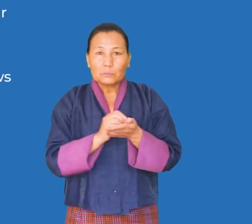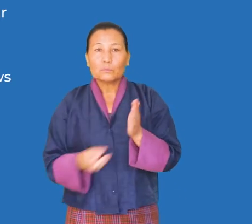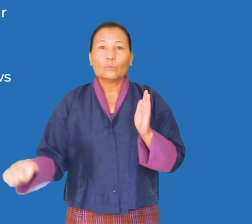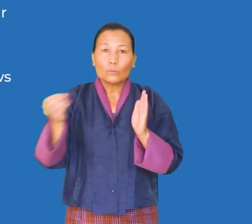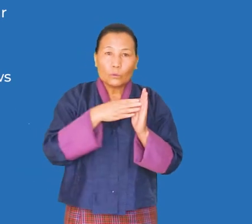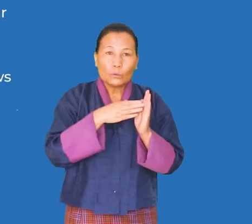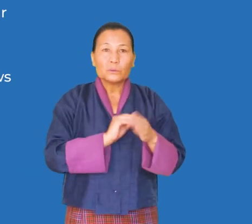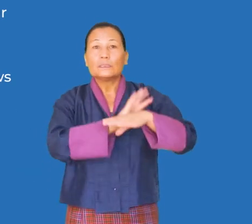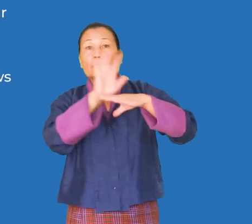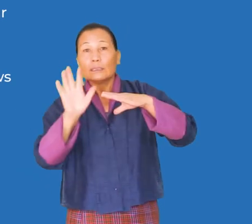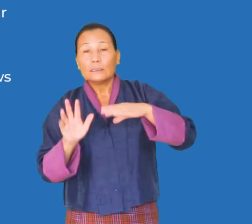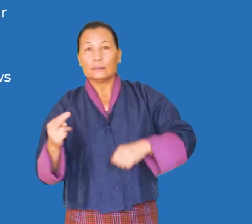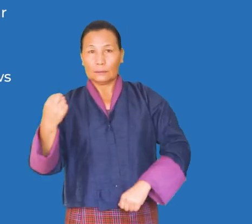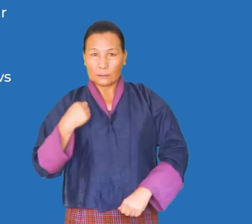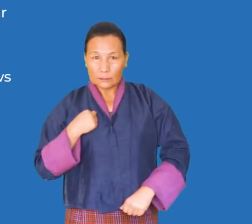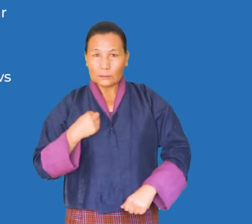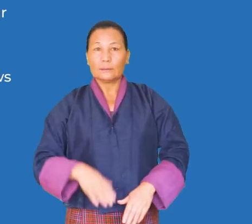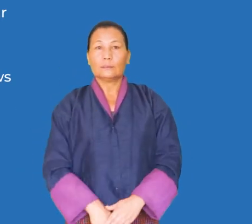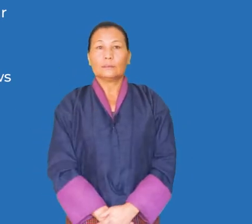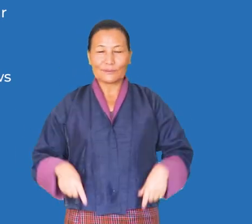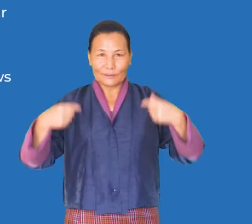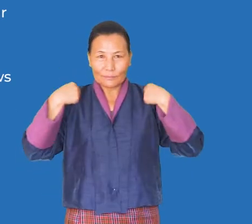goal and role.